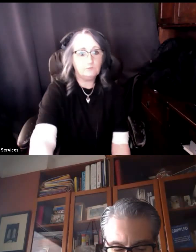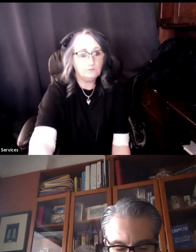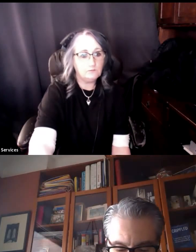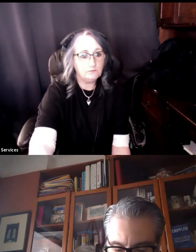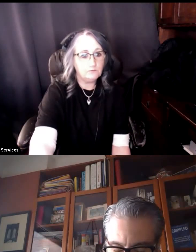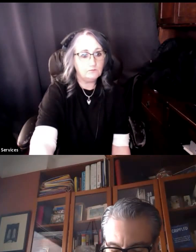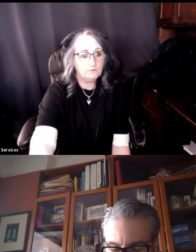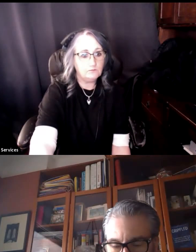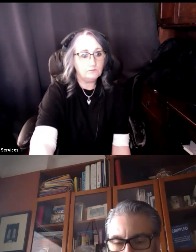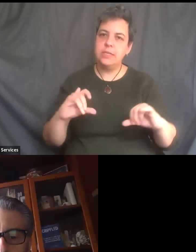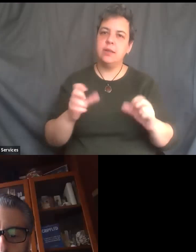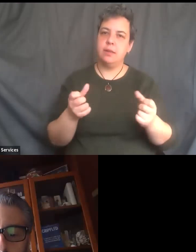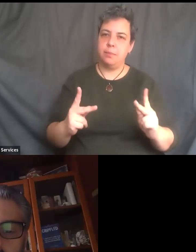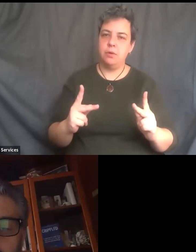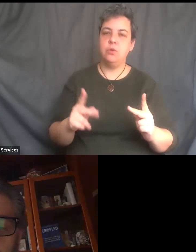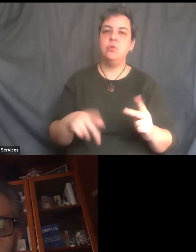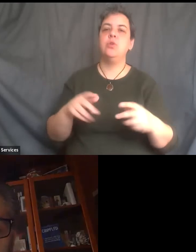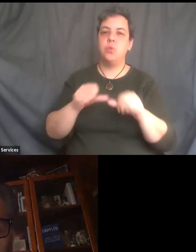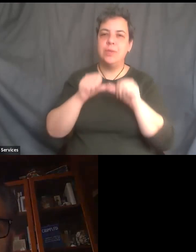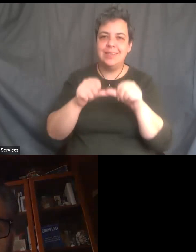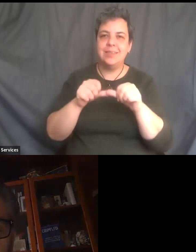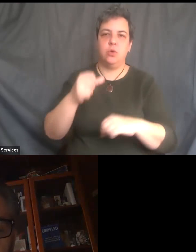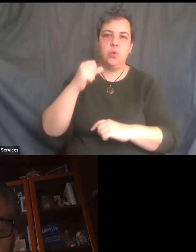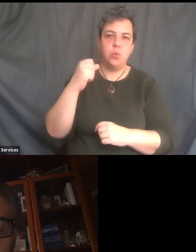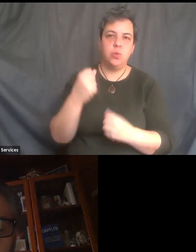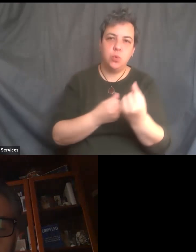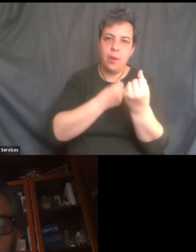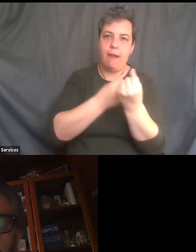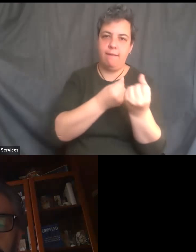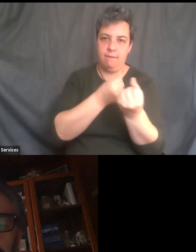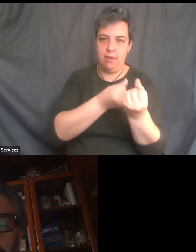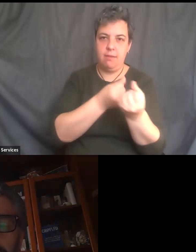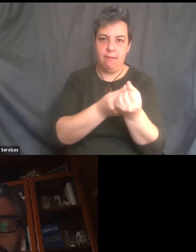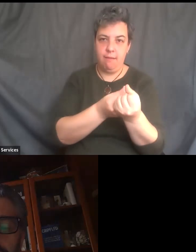through the governor's office. Thank you.